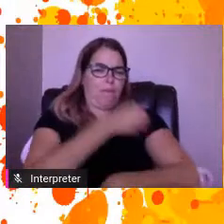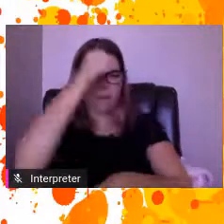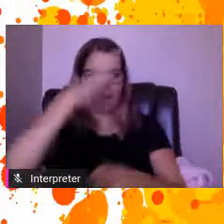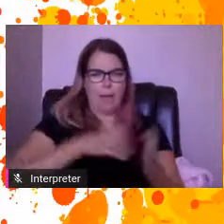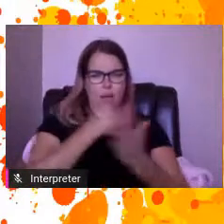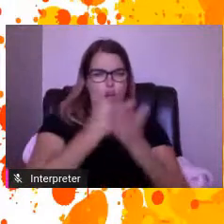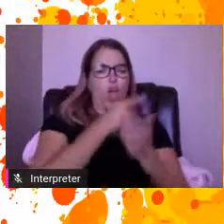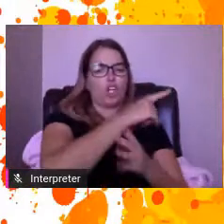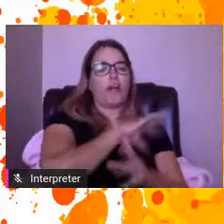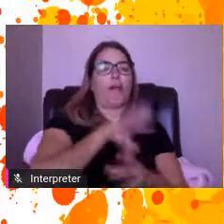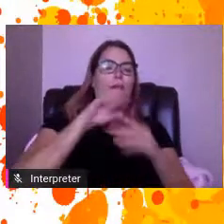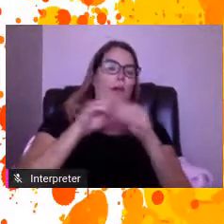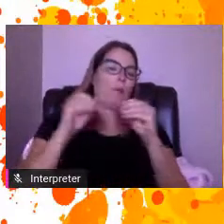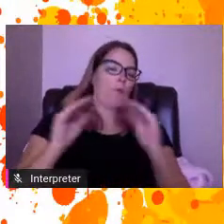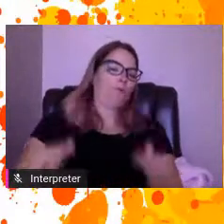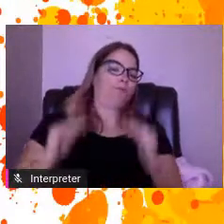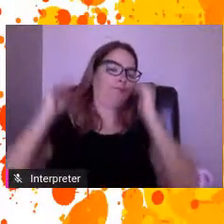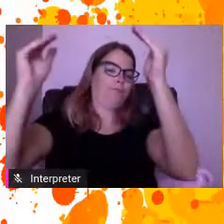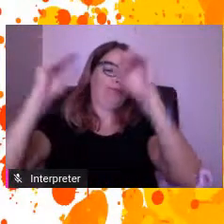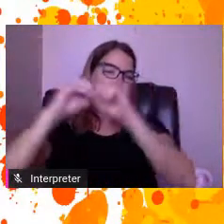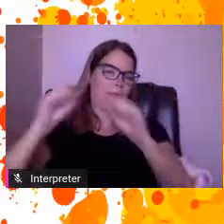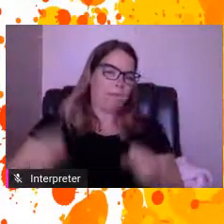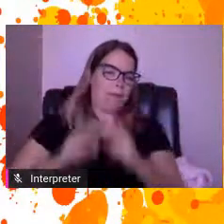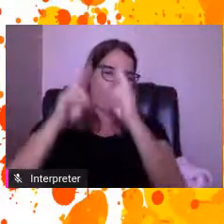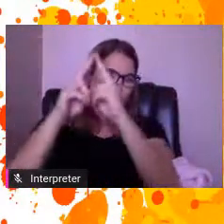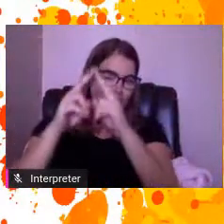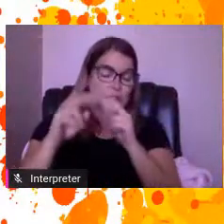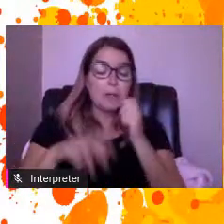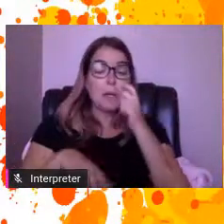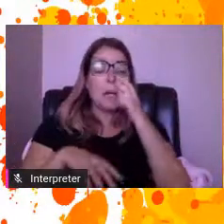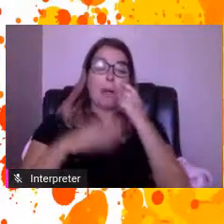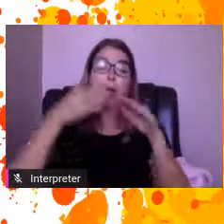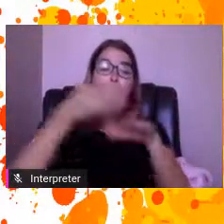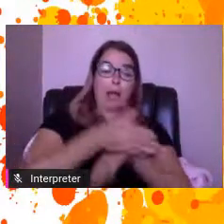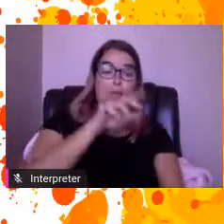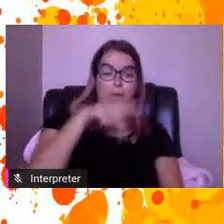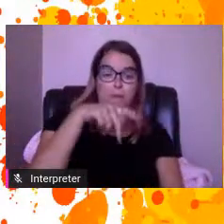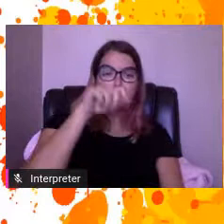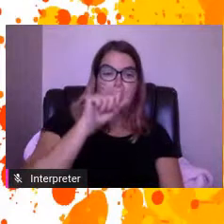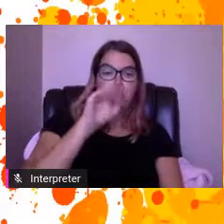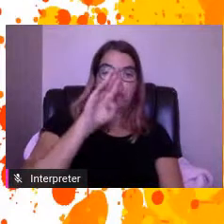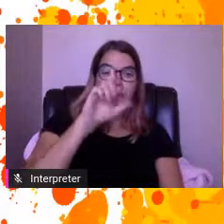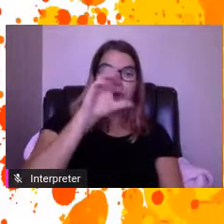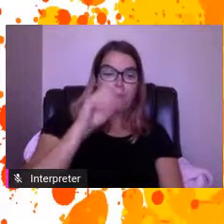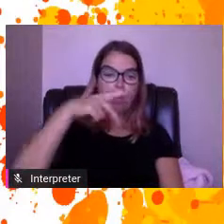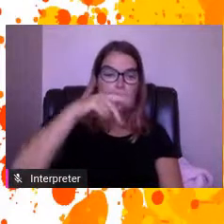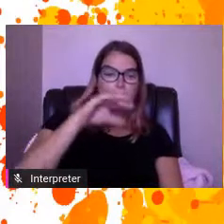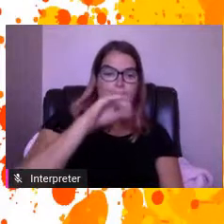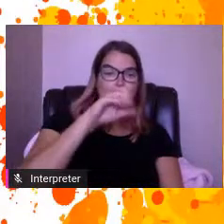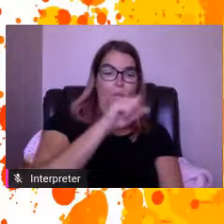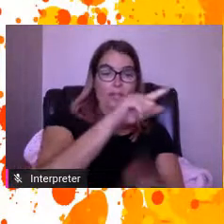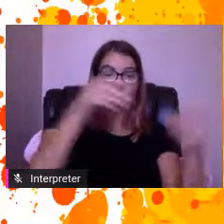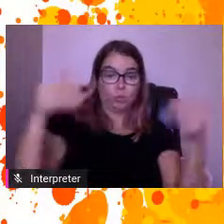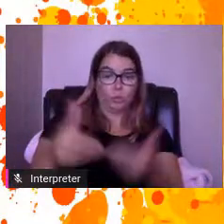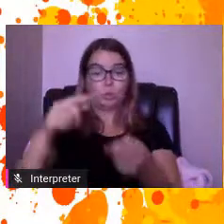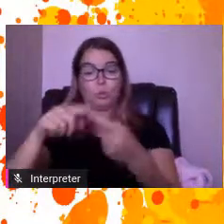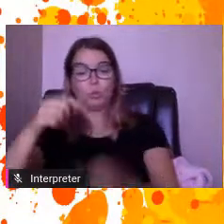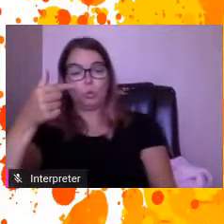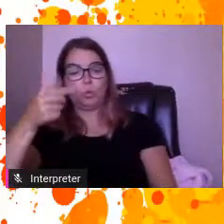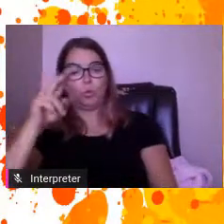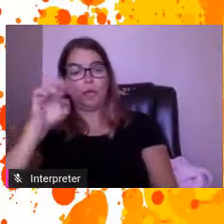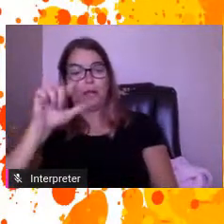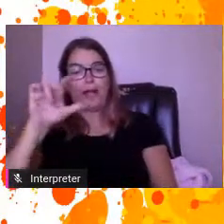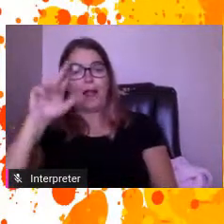elite of Paris at the turn of the century. After Pablo Picasso introduced Laurencin to Guillaume Apollinaire, and the two became